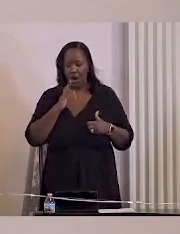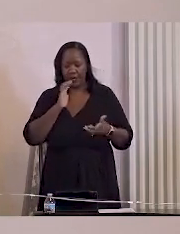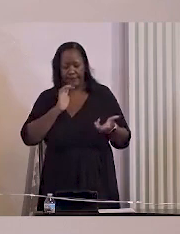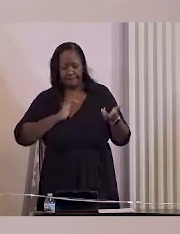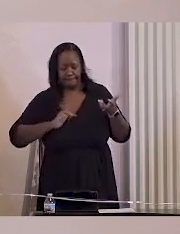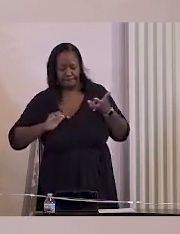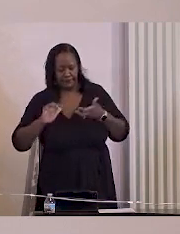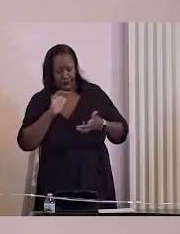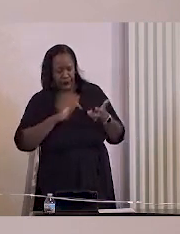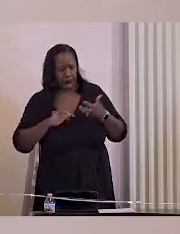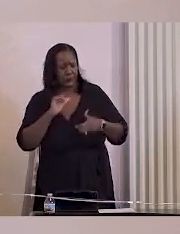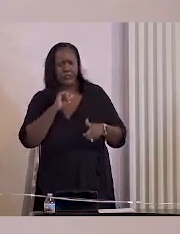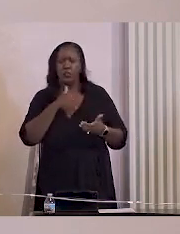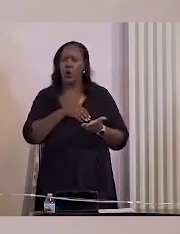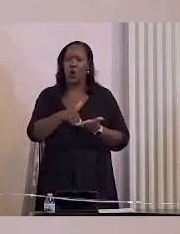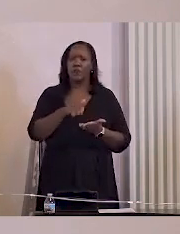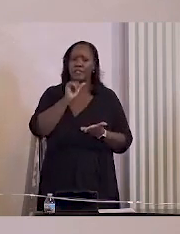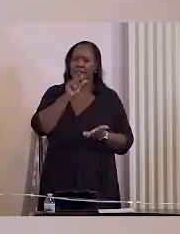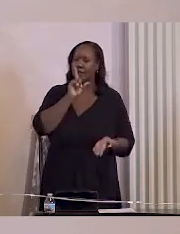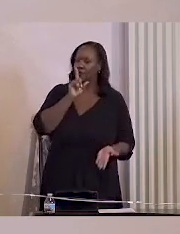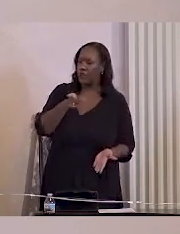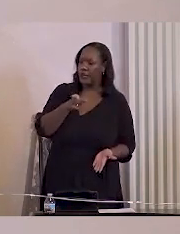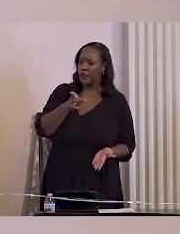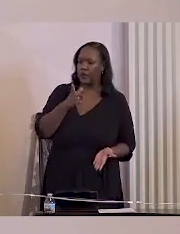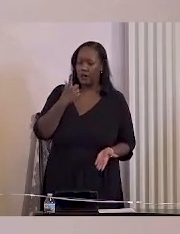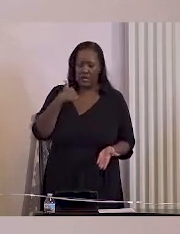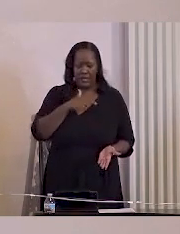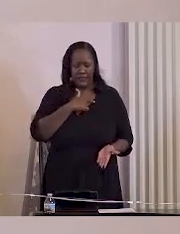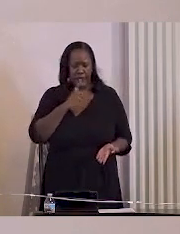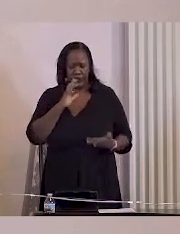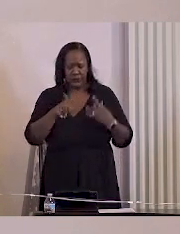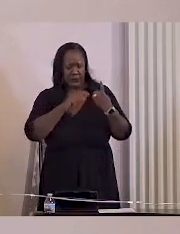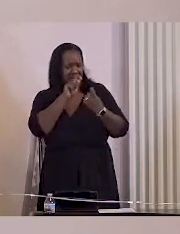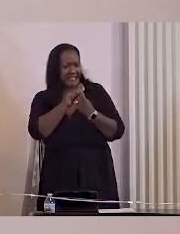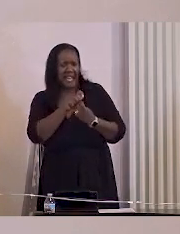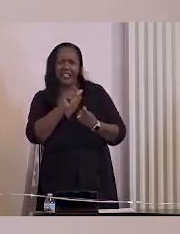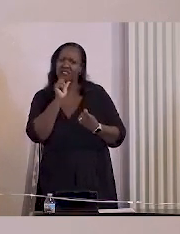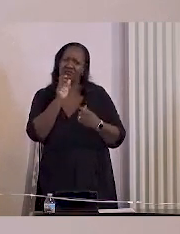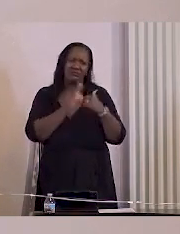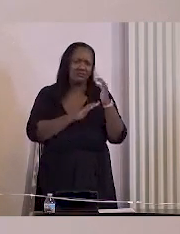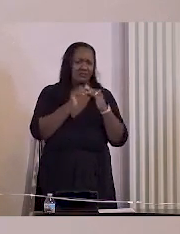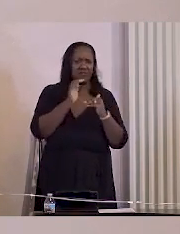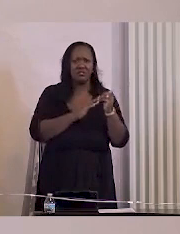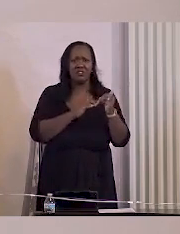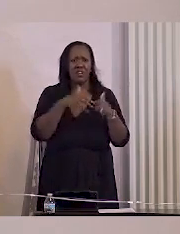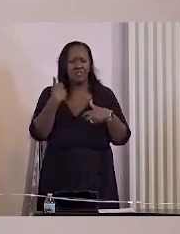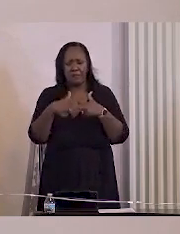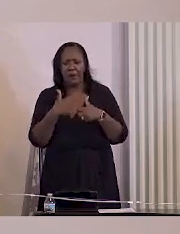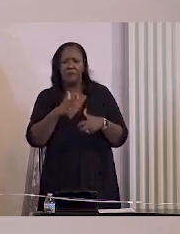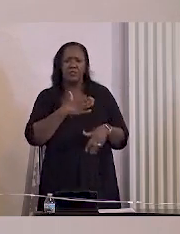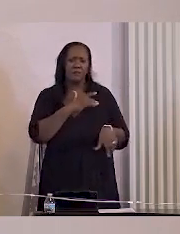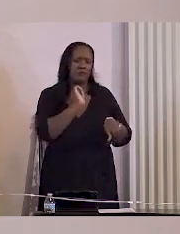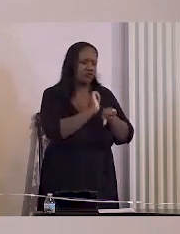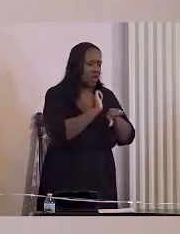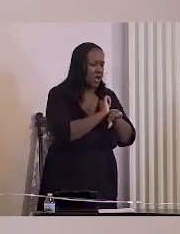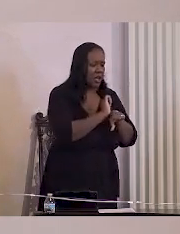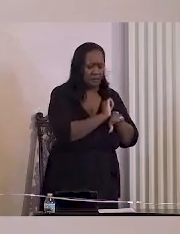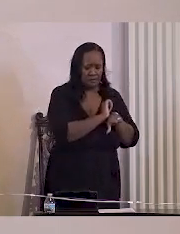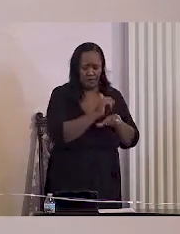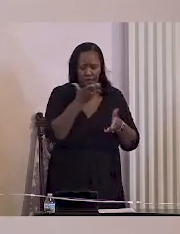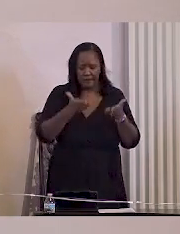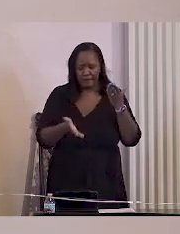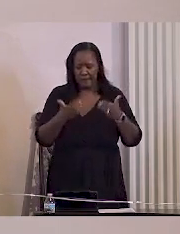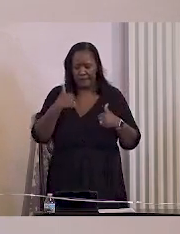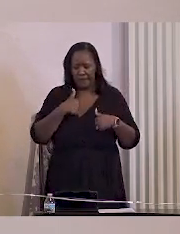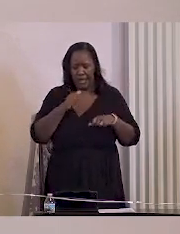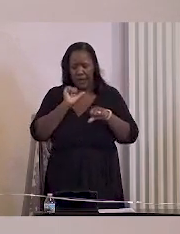are often unreal. They are too exacting for comfort. The problems of my job. Perhaps I